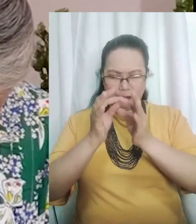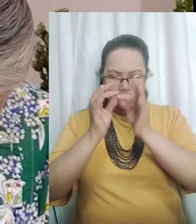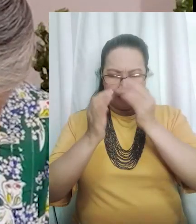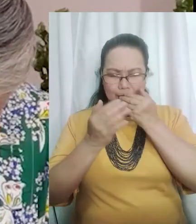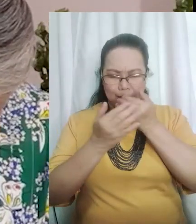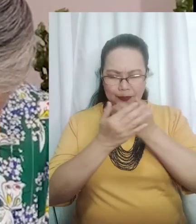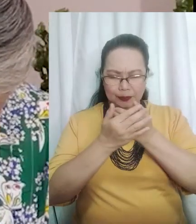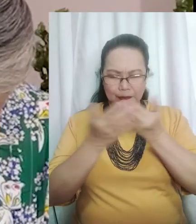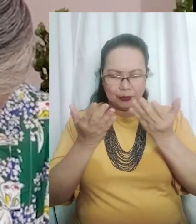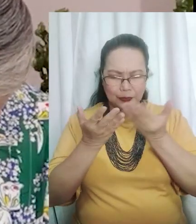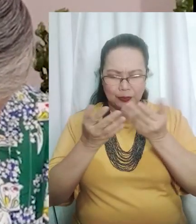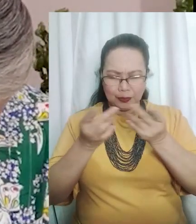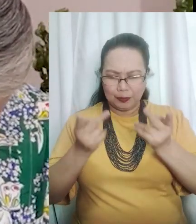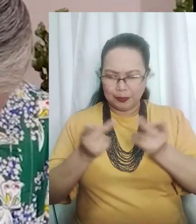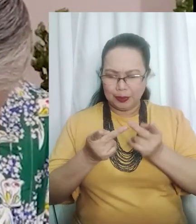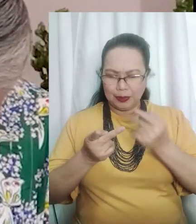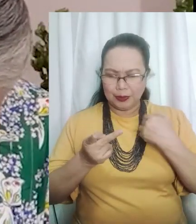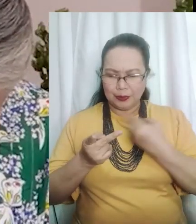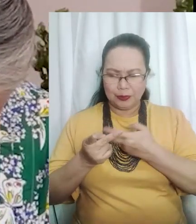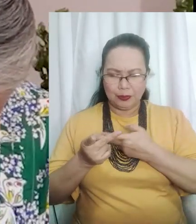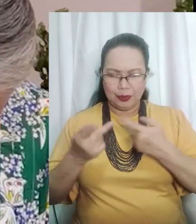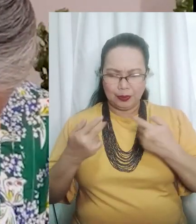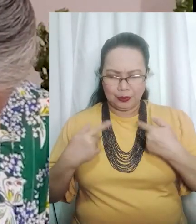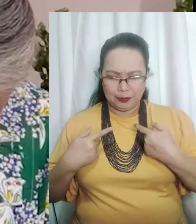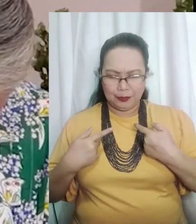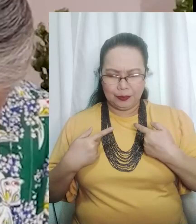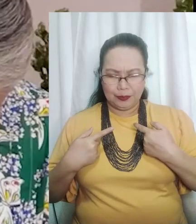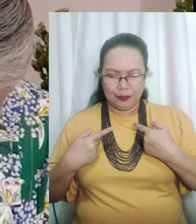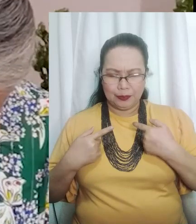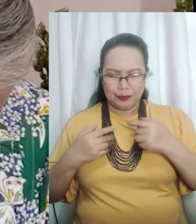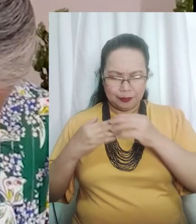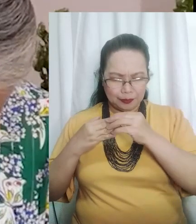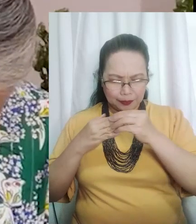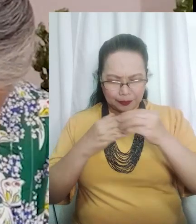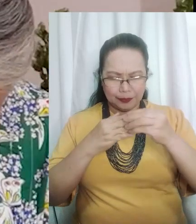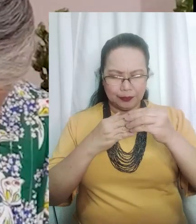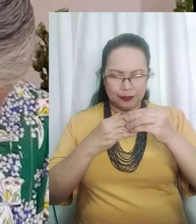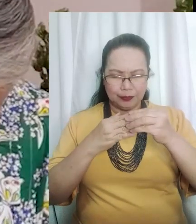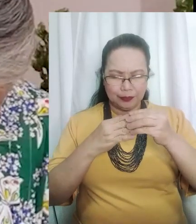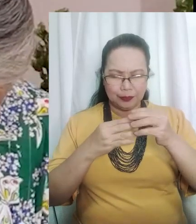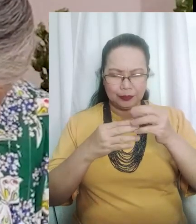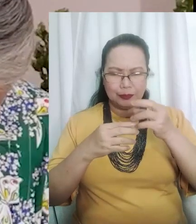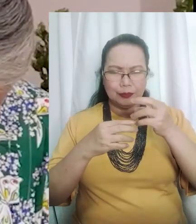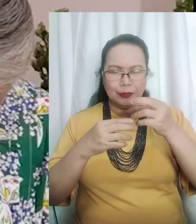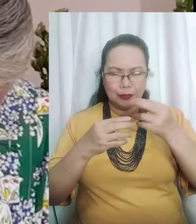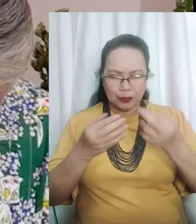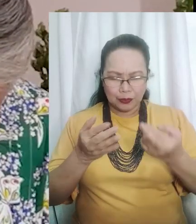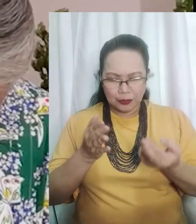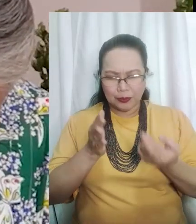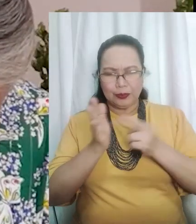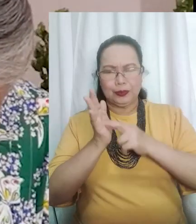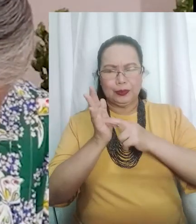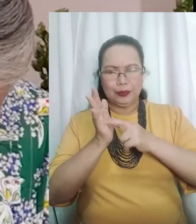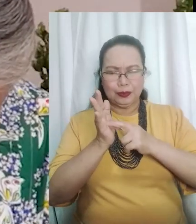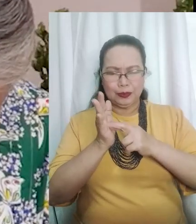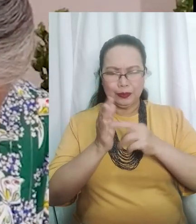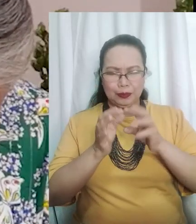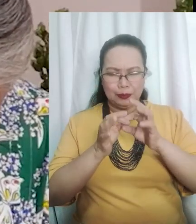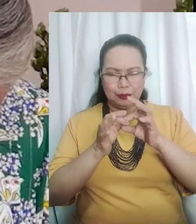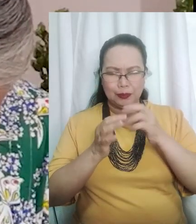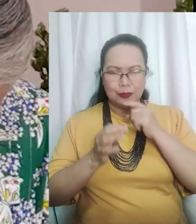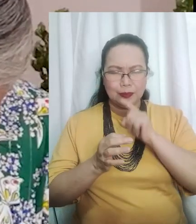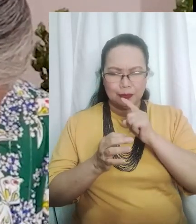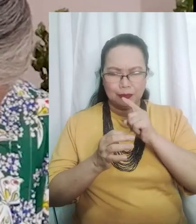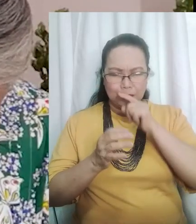goodness wherever we are. Please direct our steps towards recovery. help each worker from